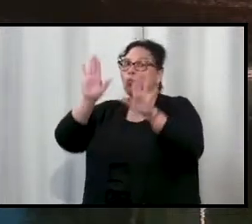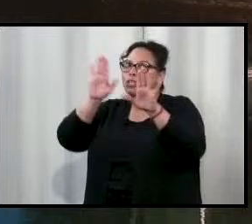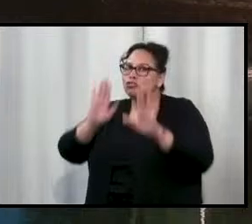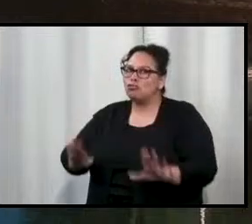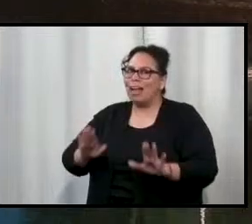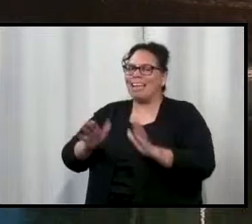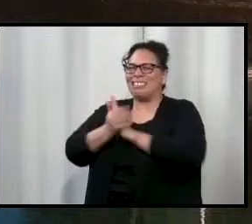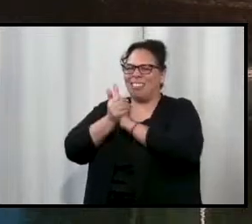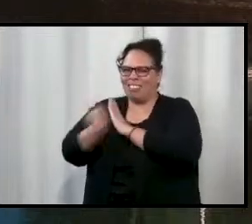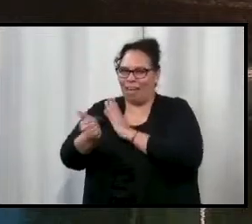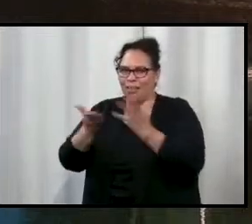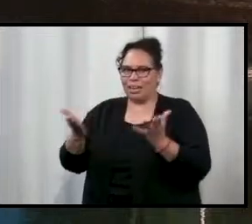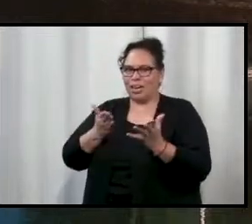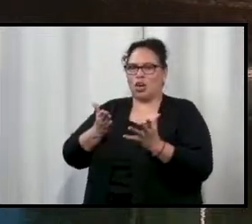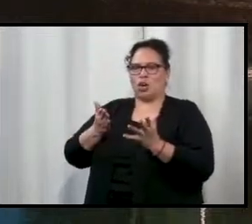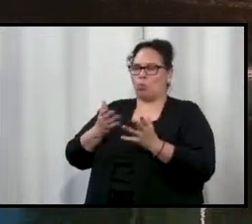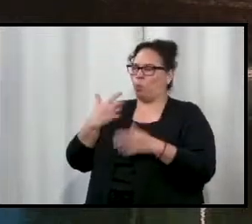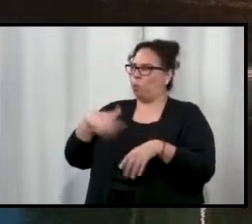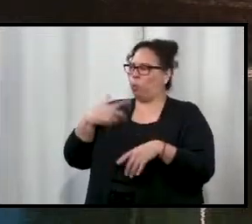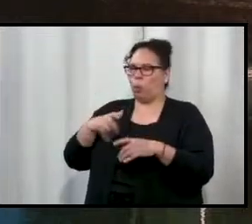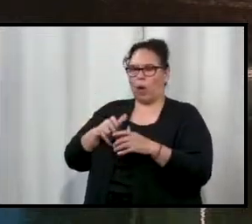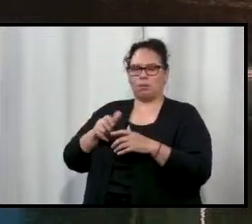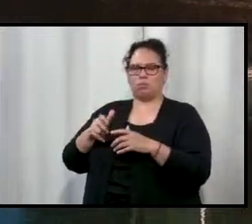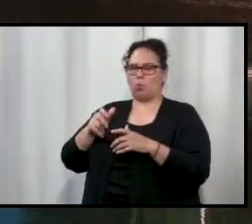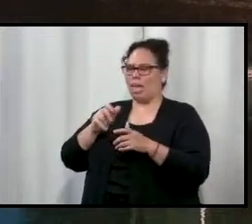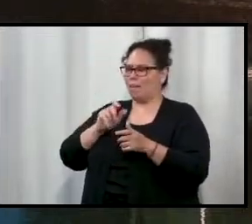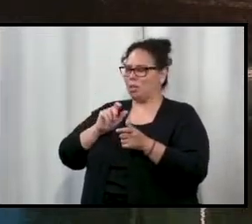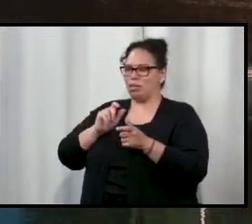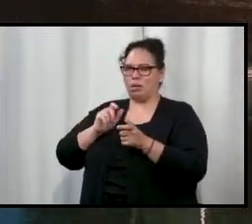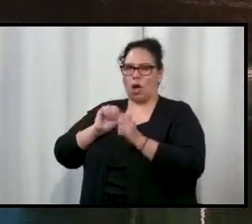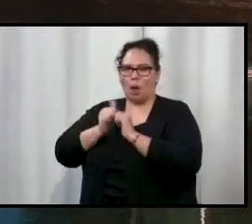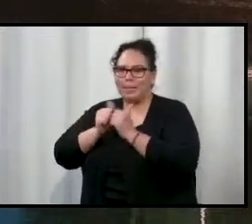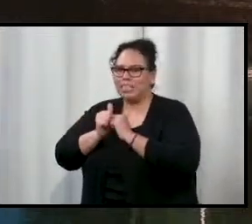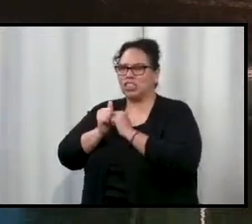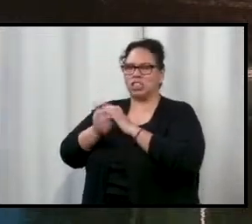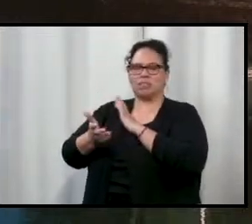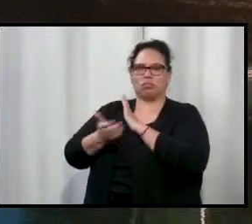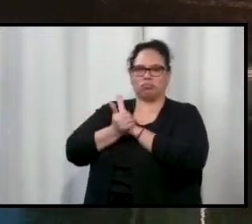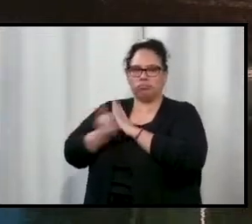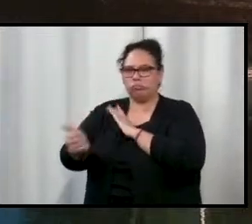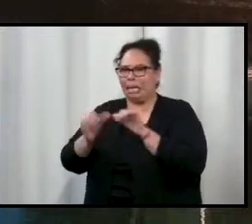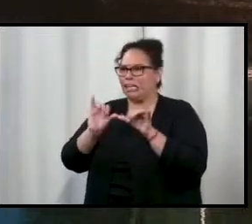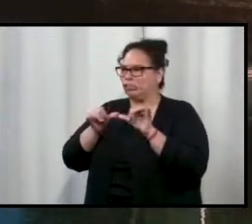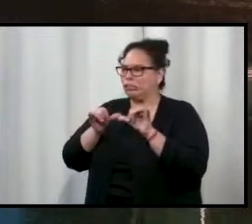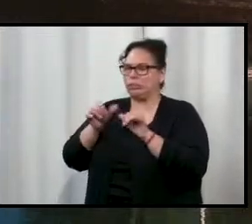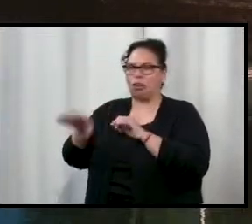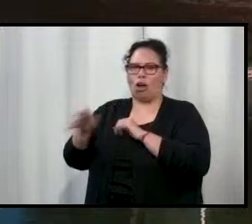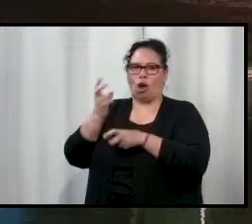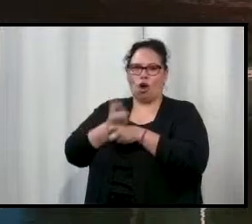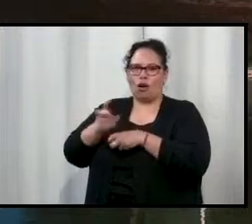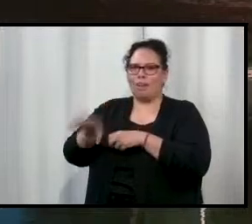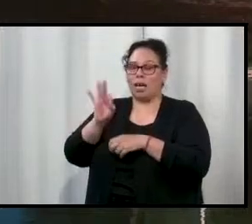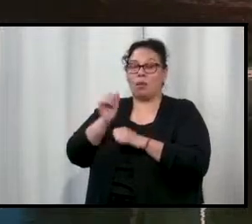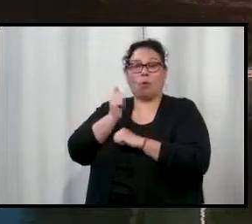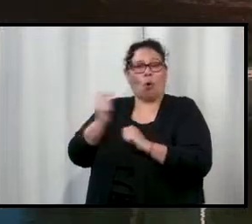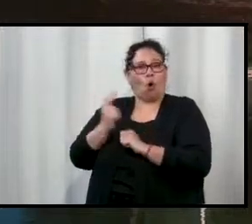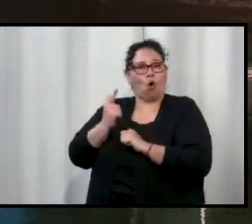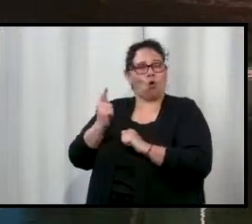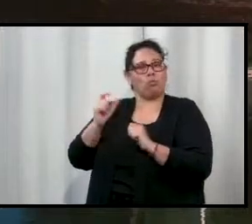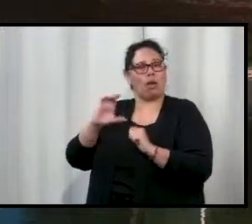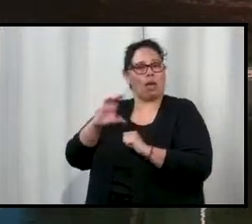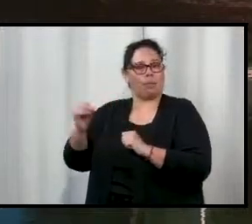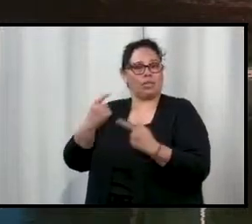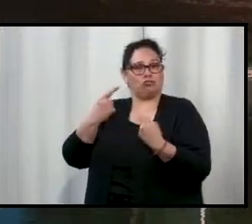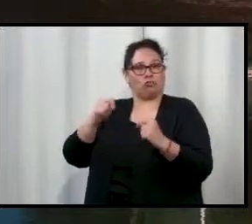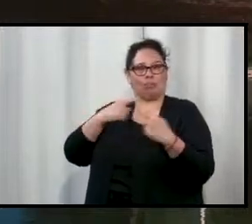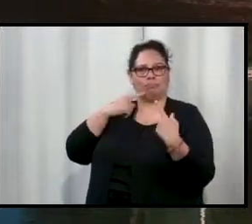are in a fierce competition for talent right now. Engineers are so hard to come by, but with all of the companies that are trying to make